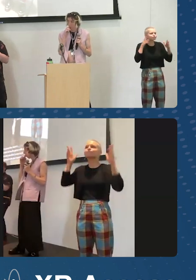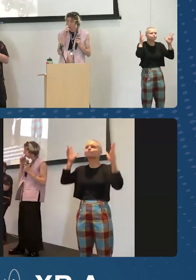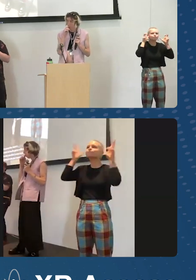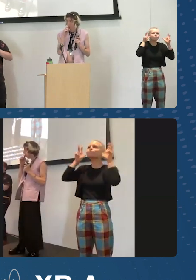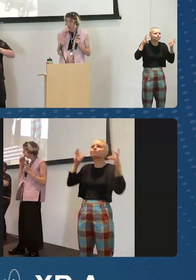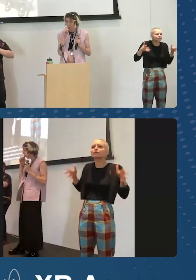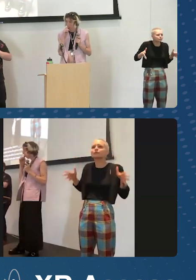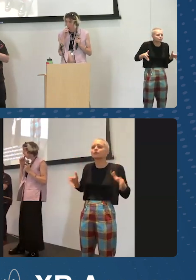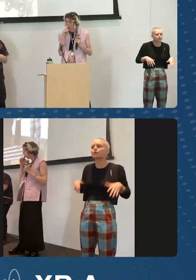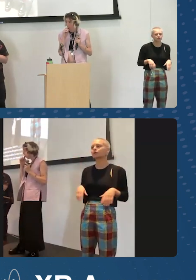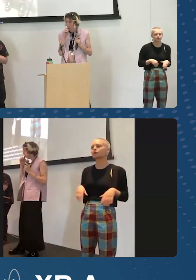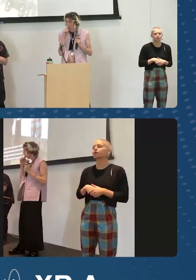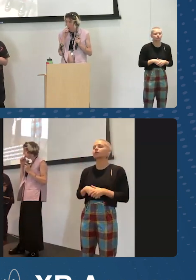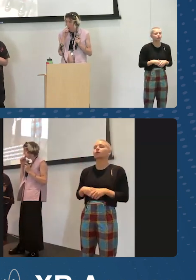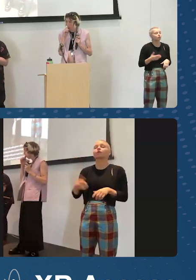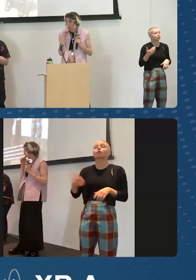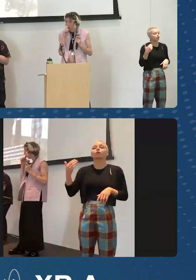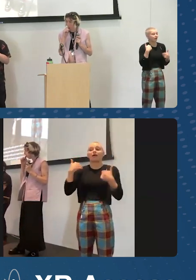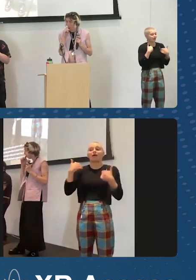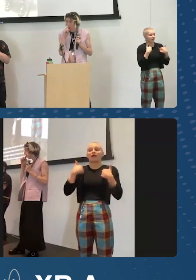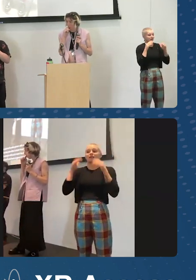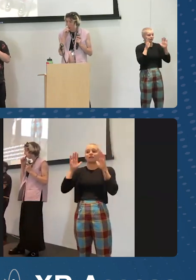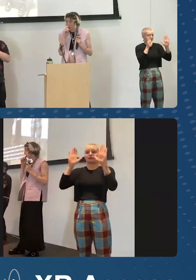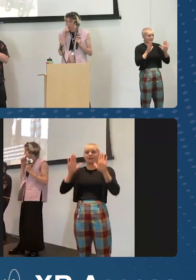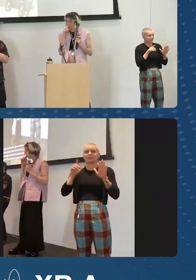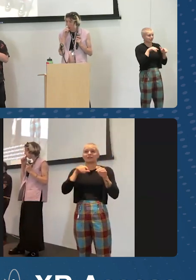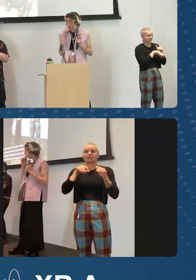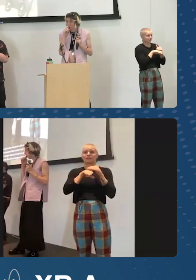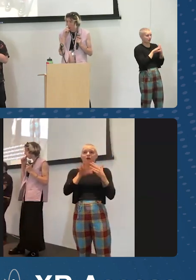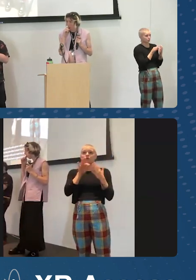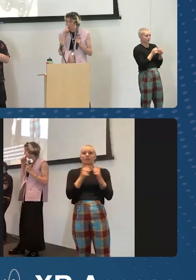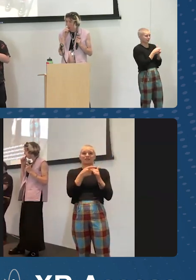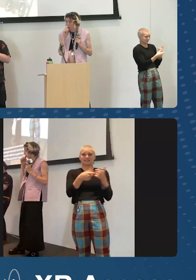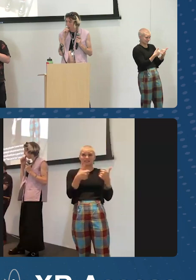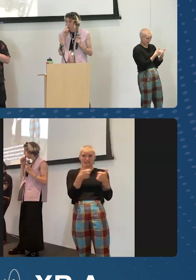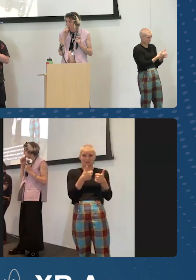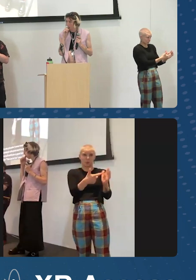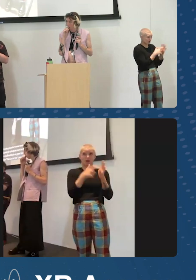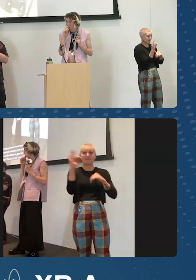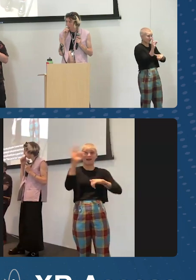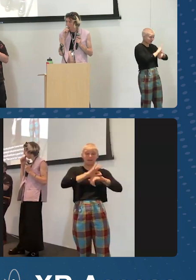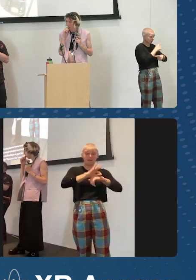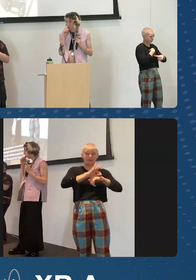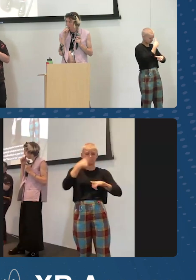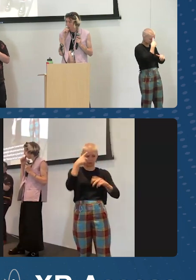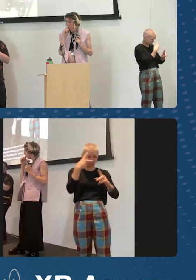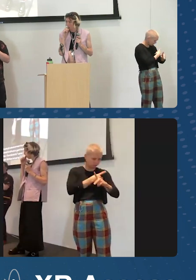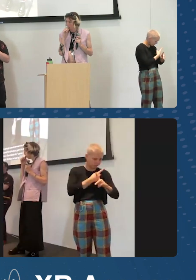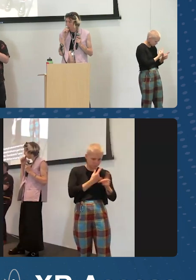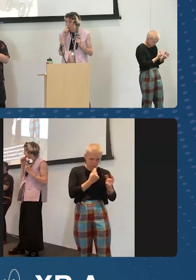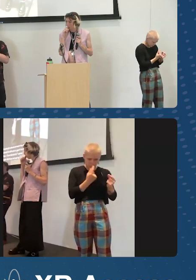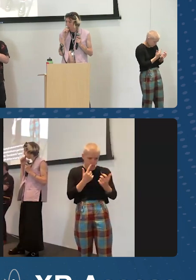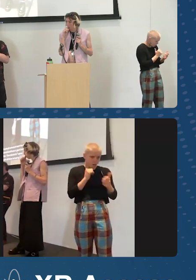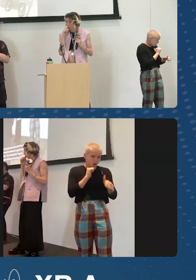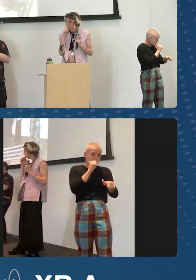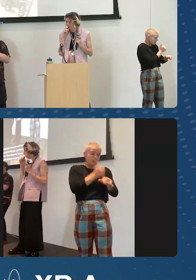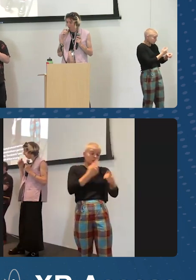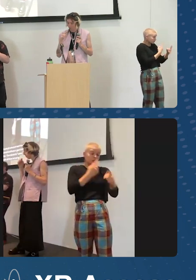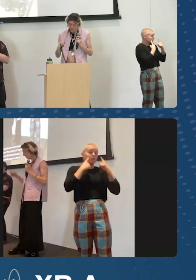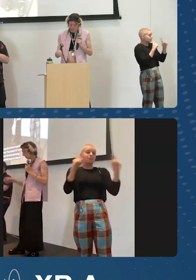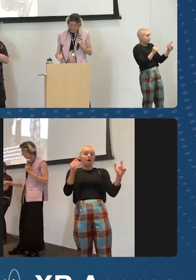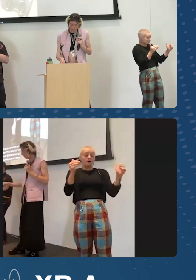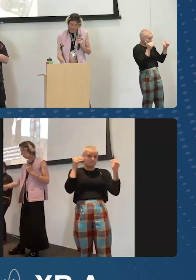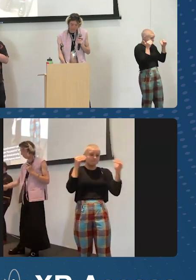options. It's like I took 9 days trying to figure out how to do this, and then it's a bloody zombie game. I just want to, you know, bowl or like